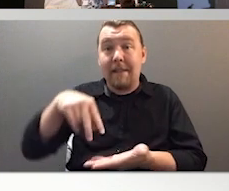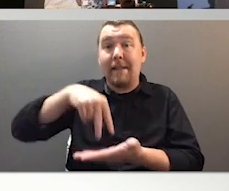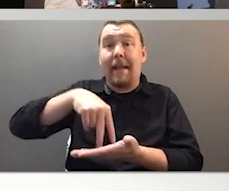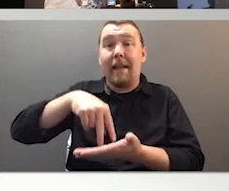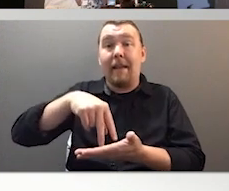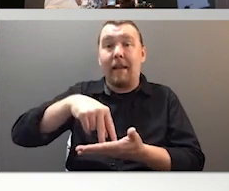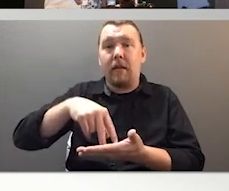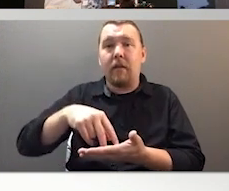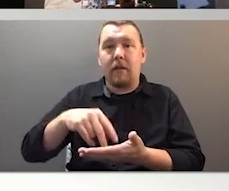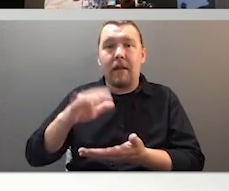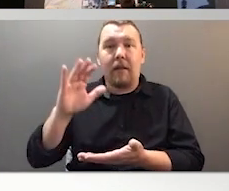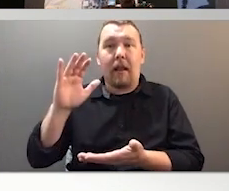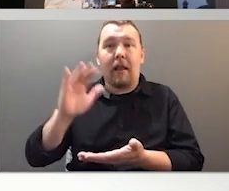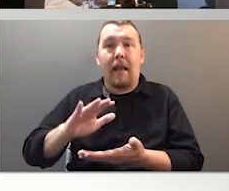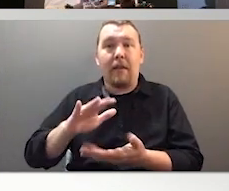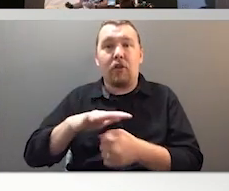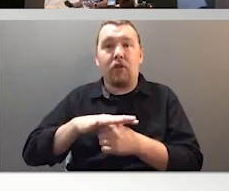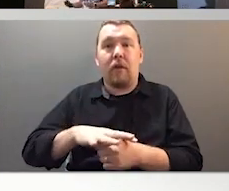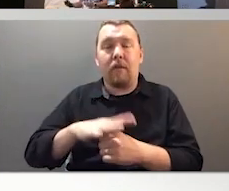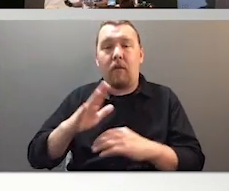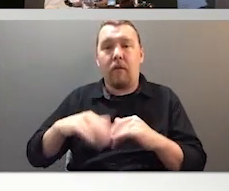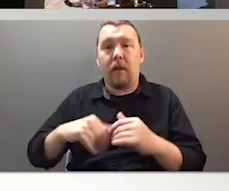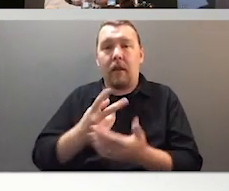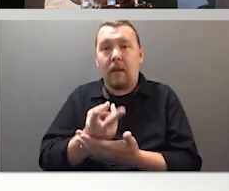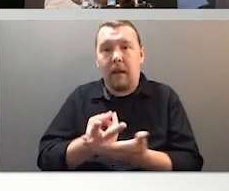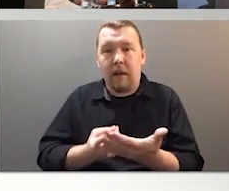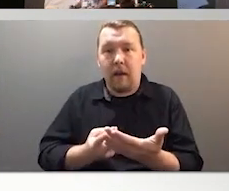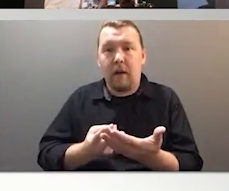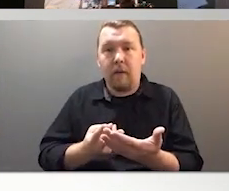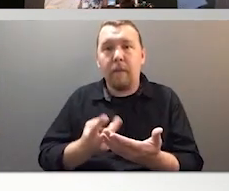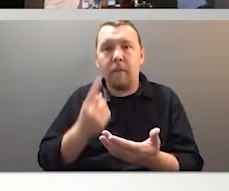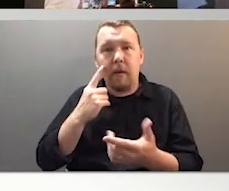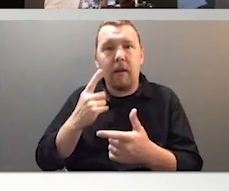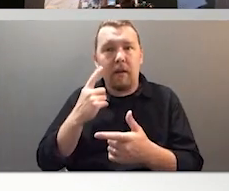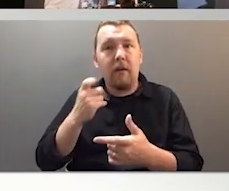down, right? Because then they have to stop.